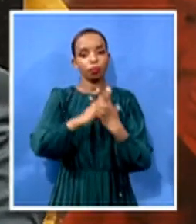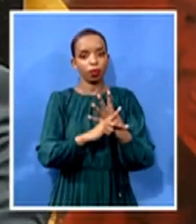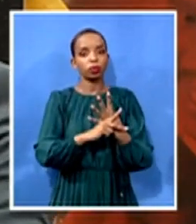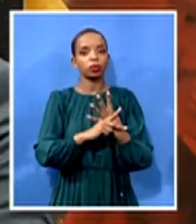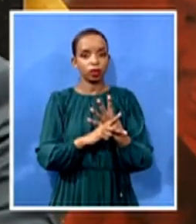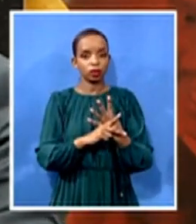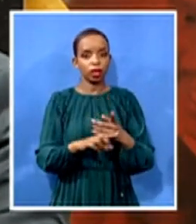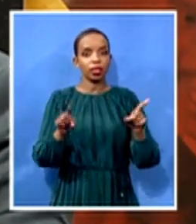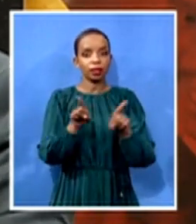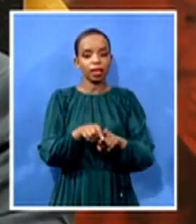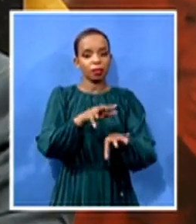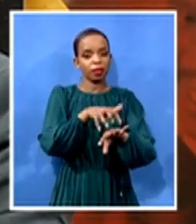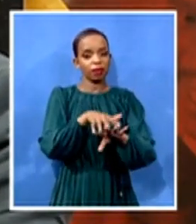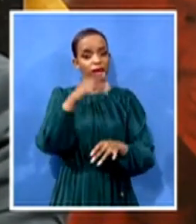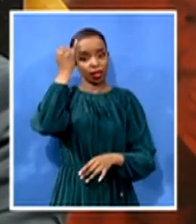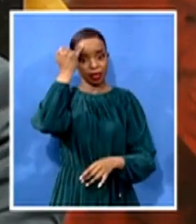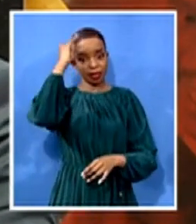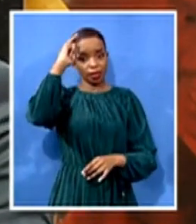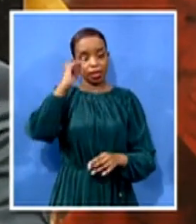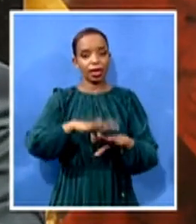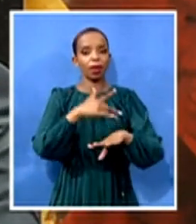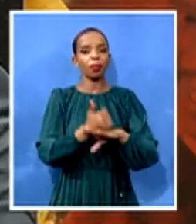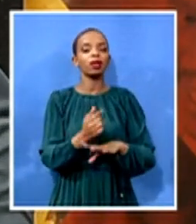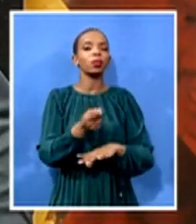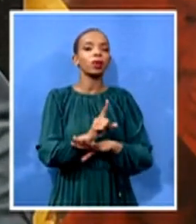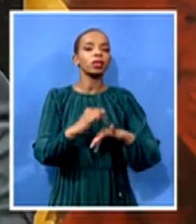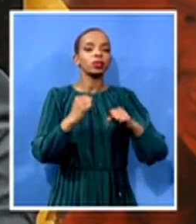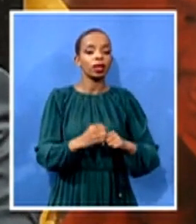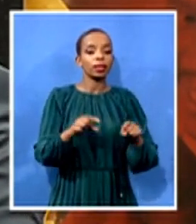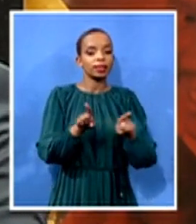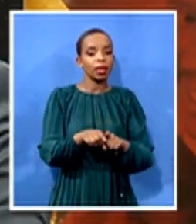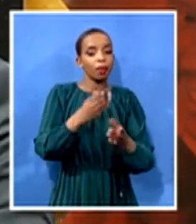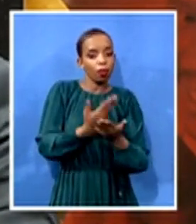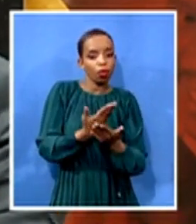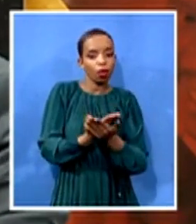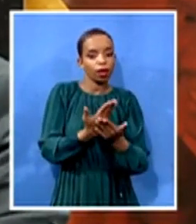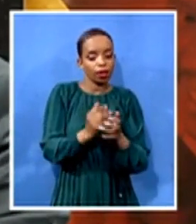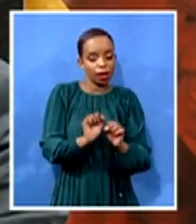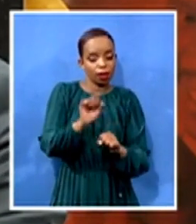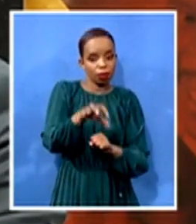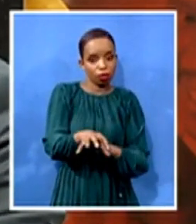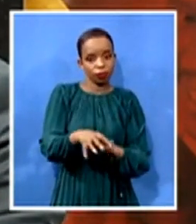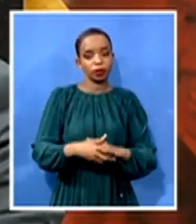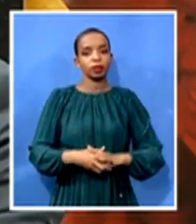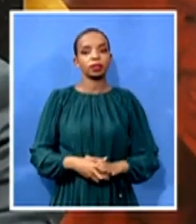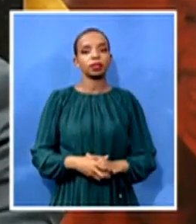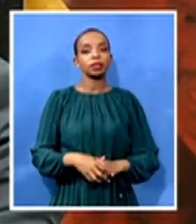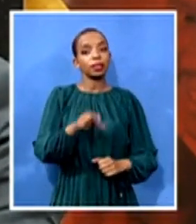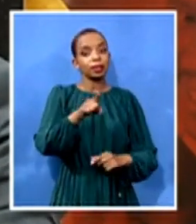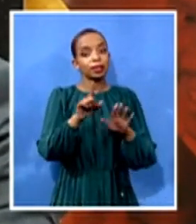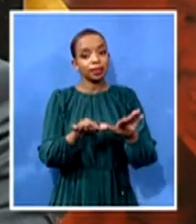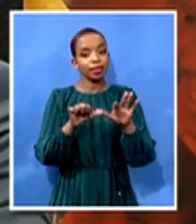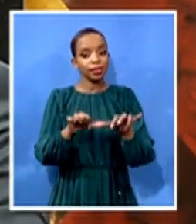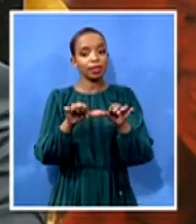unique strength and potential of the province. Build equitable and inclusive economy through